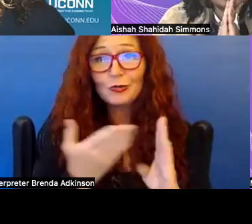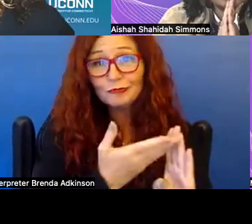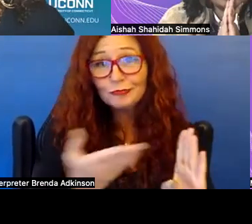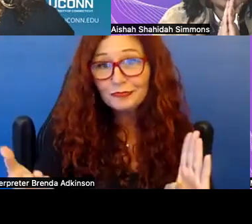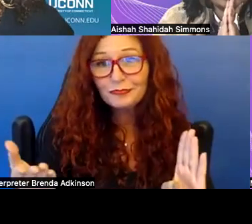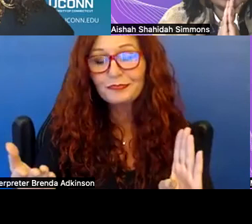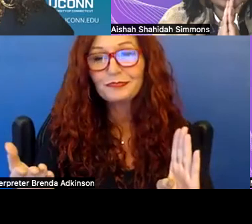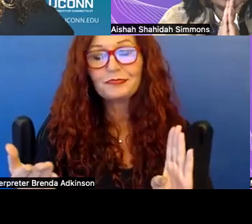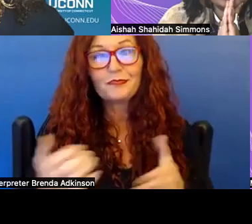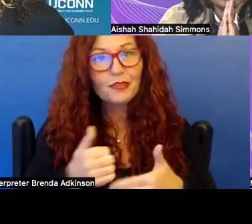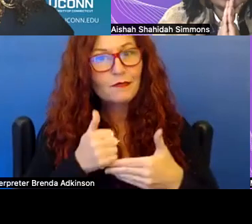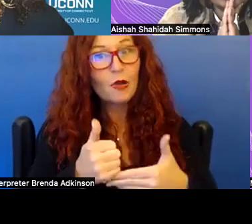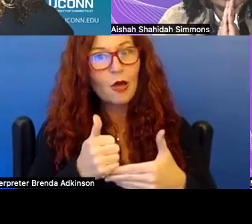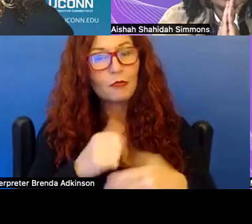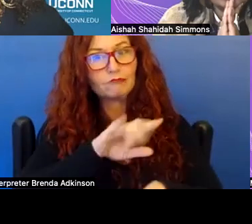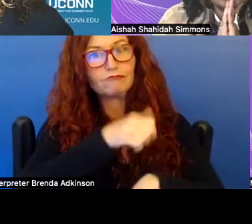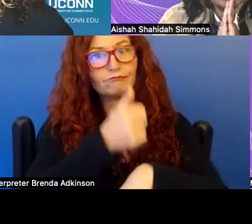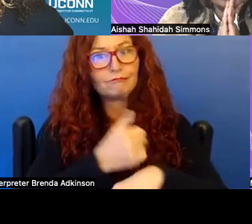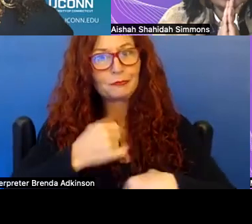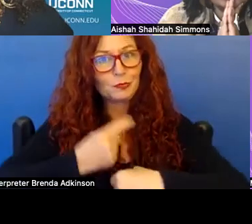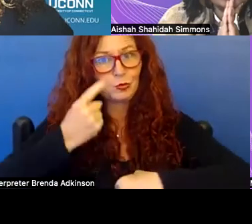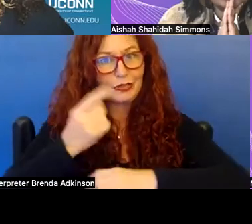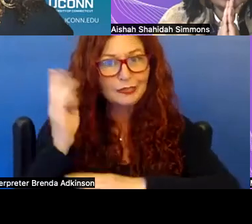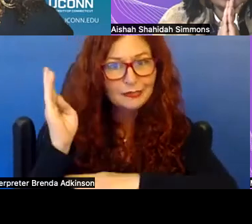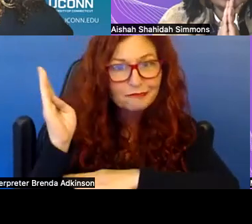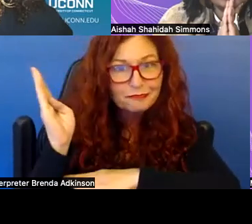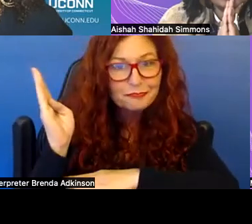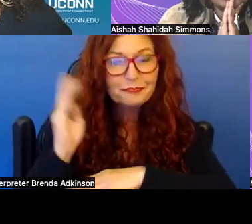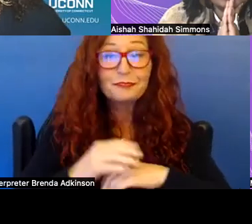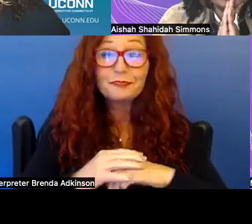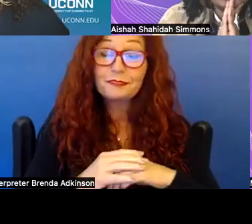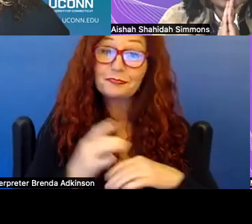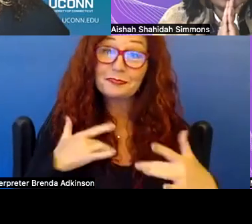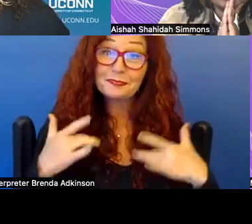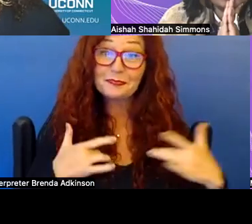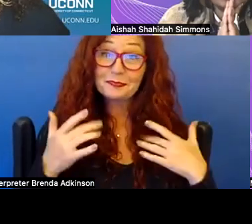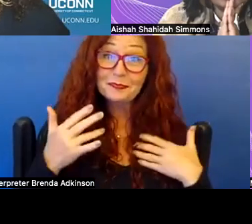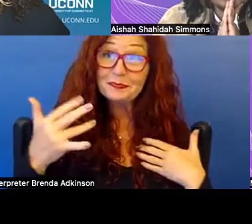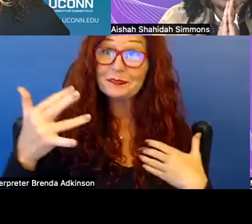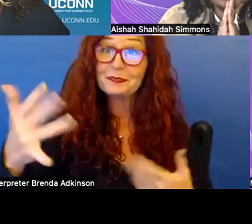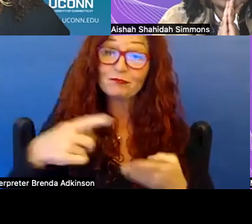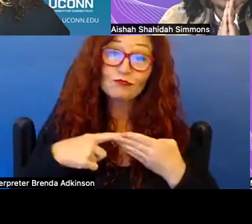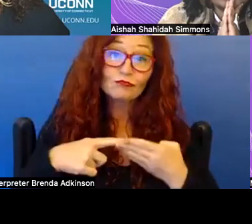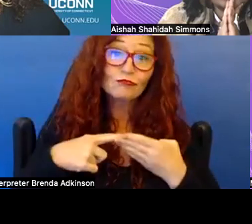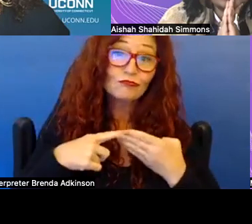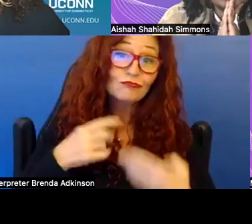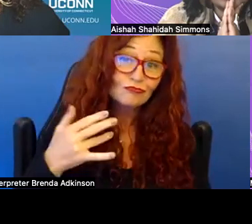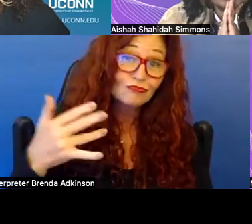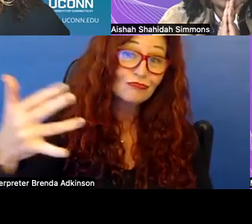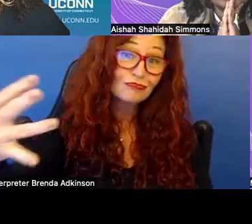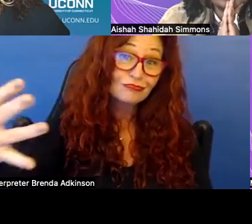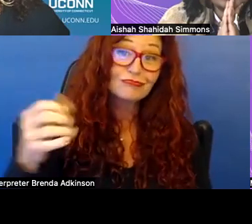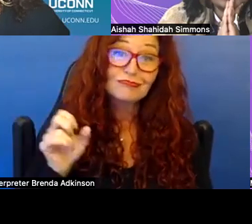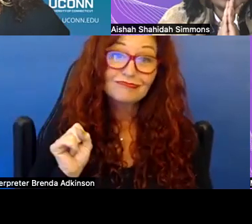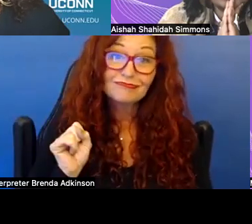helping co-coordinate this space. And we look forward to continuing these conversations in the months and years to come. And